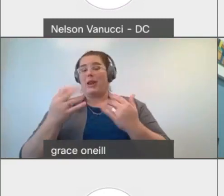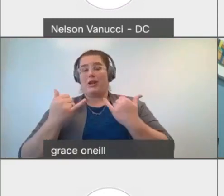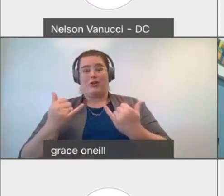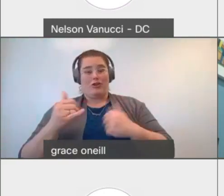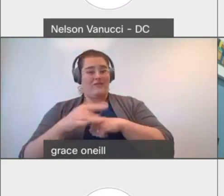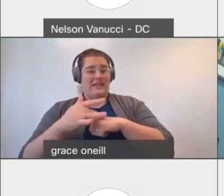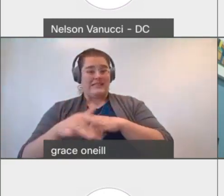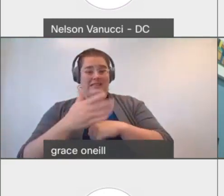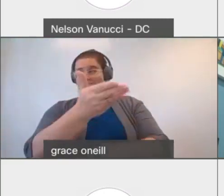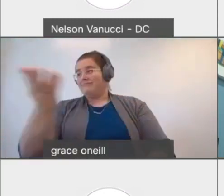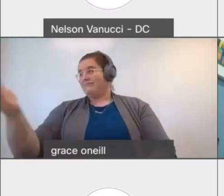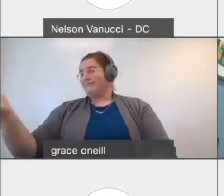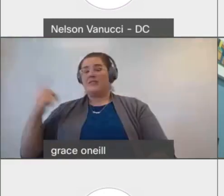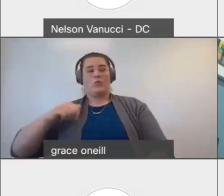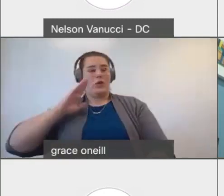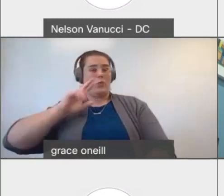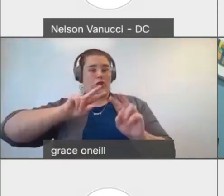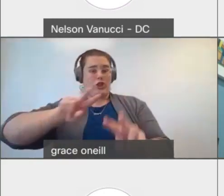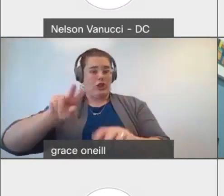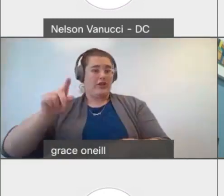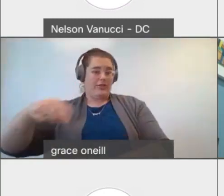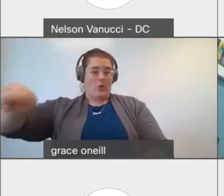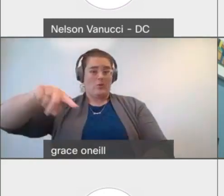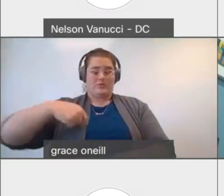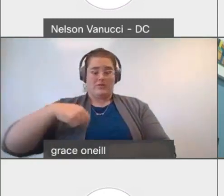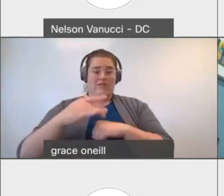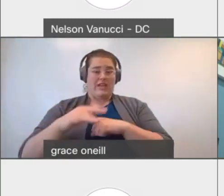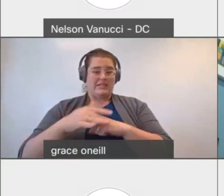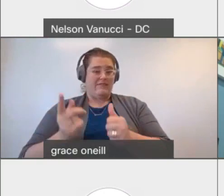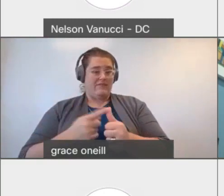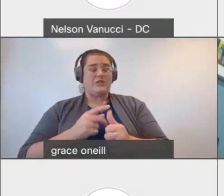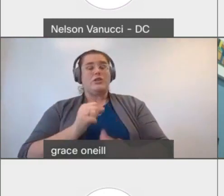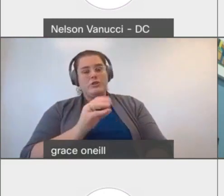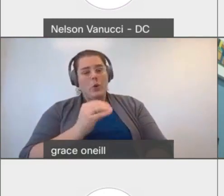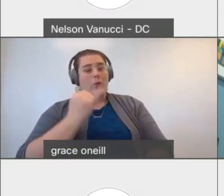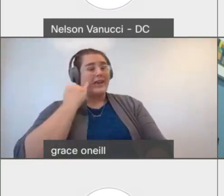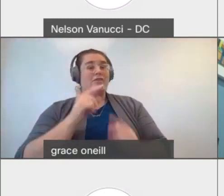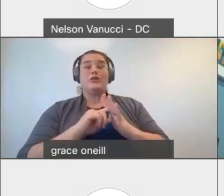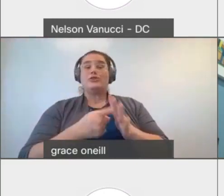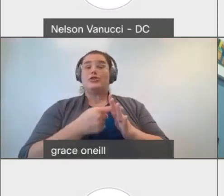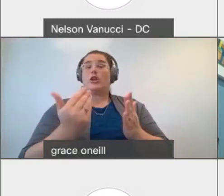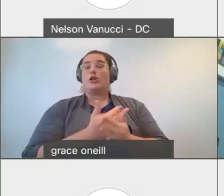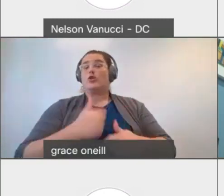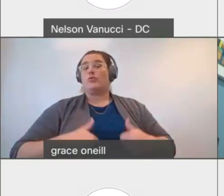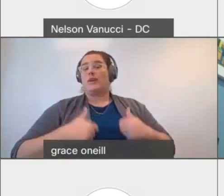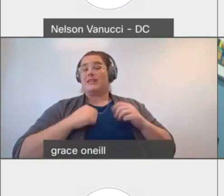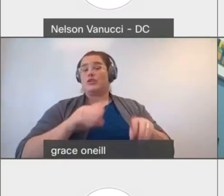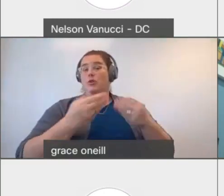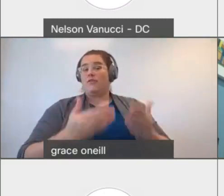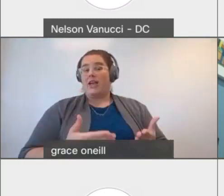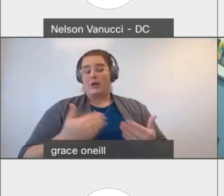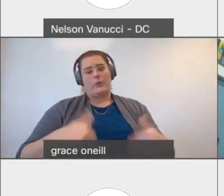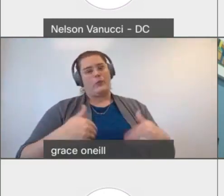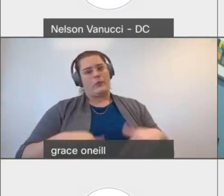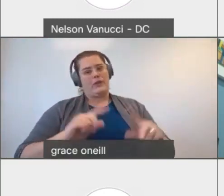going to look first at those vacancies. So starting as a residential provider can be quite challenging for that reason,